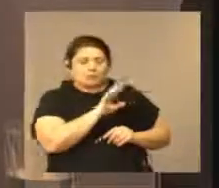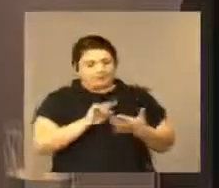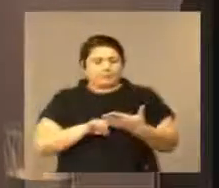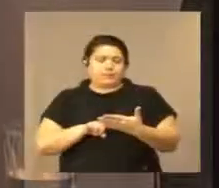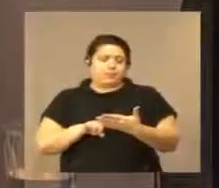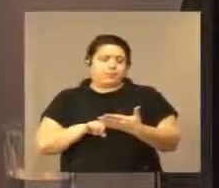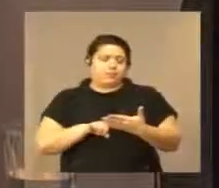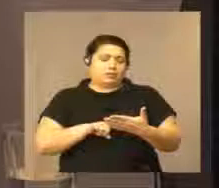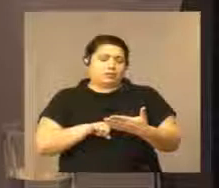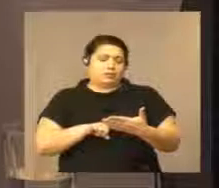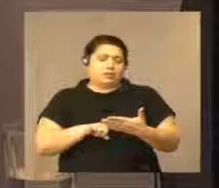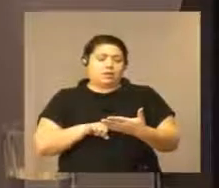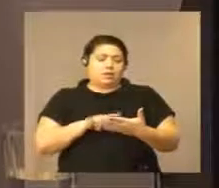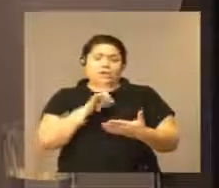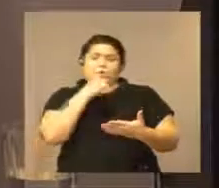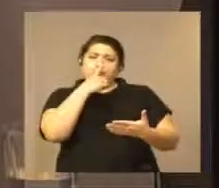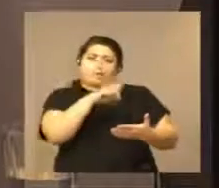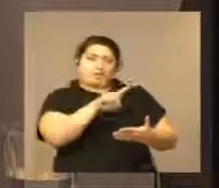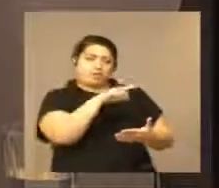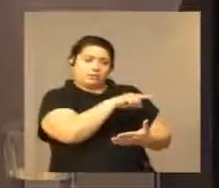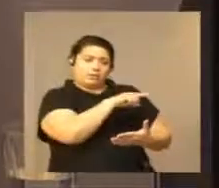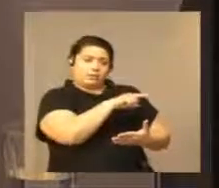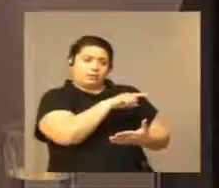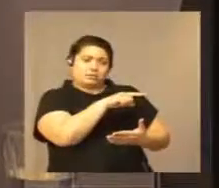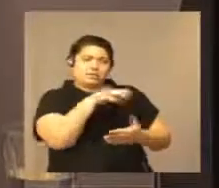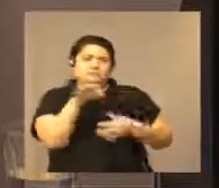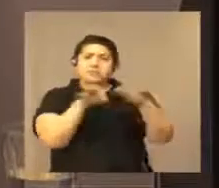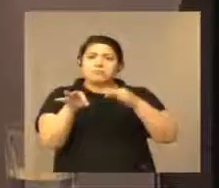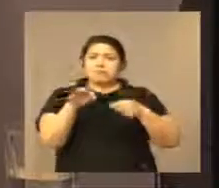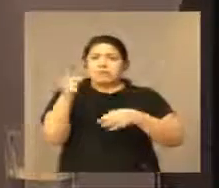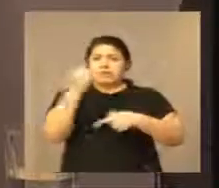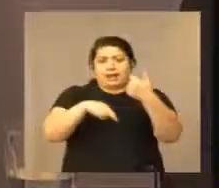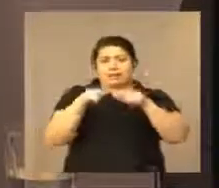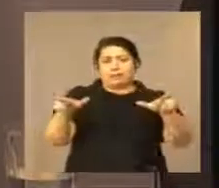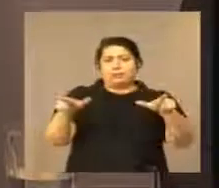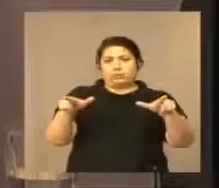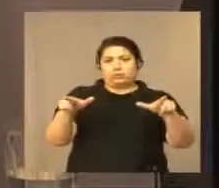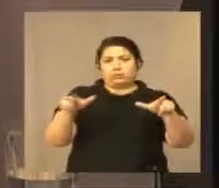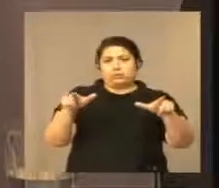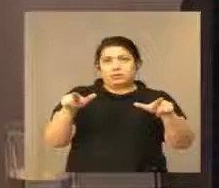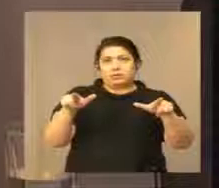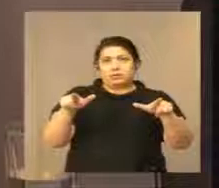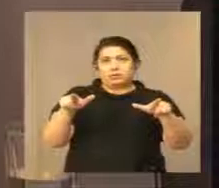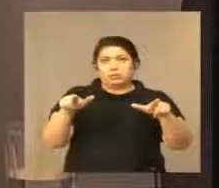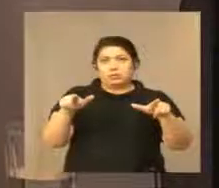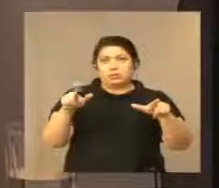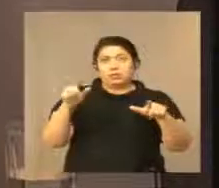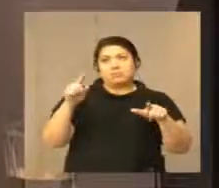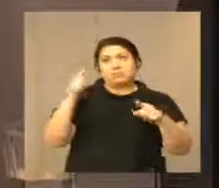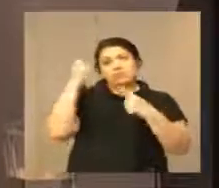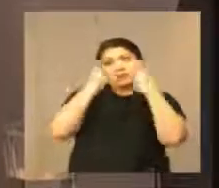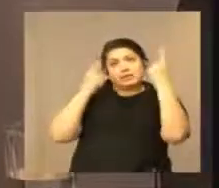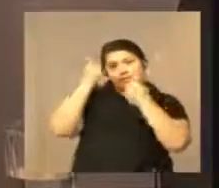can you demonstrate how come sign language considers non-human communication that isn't part of a system of